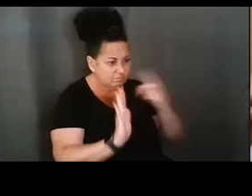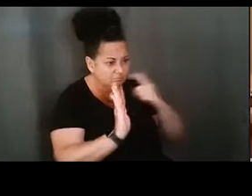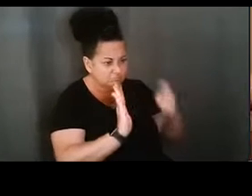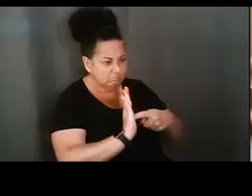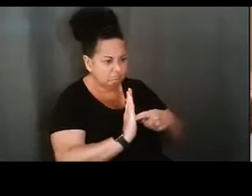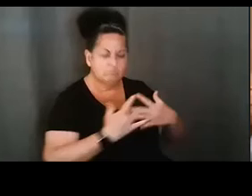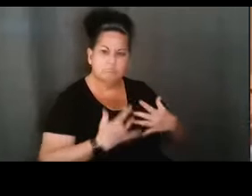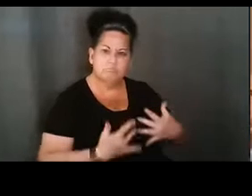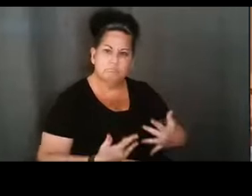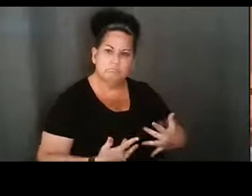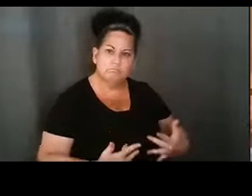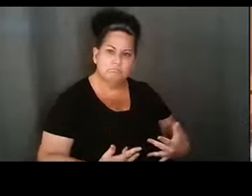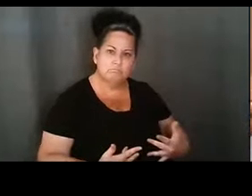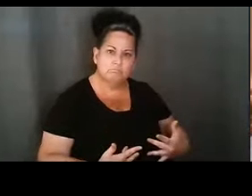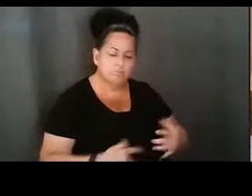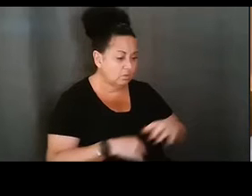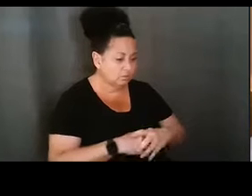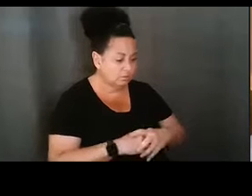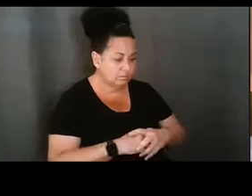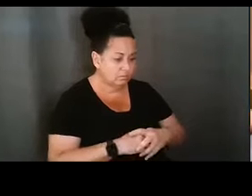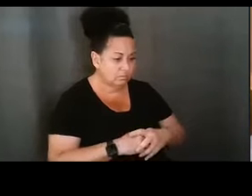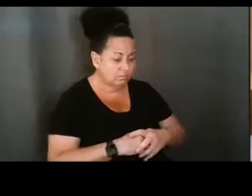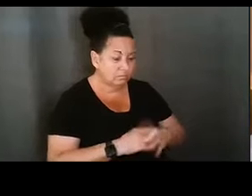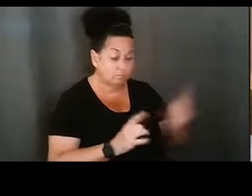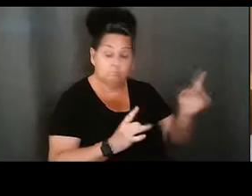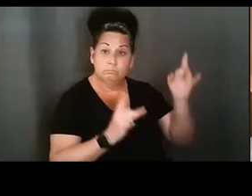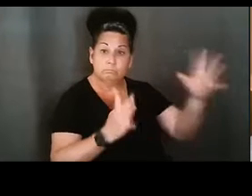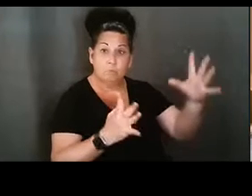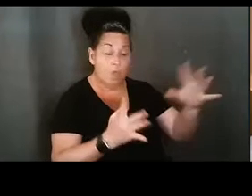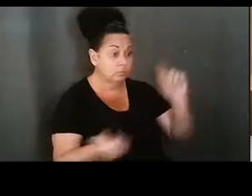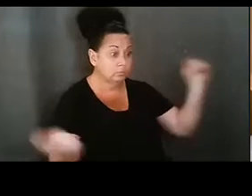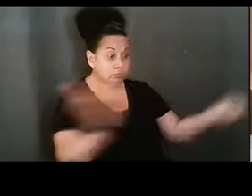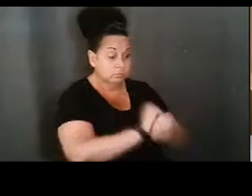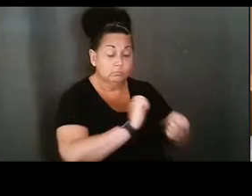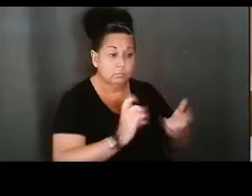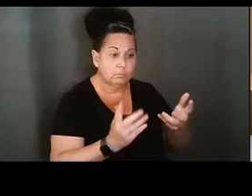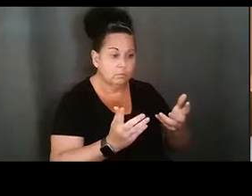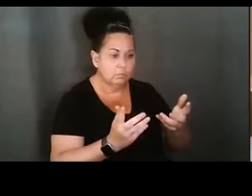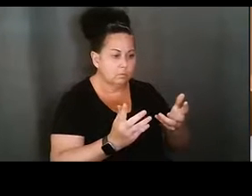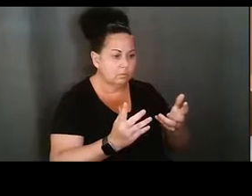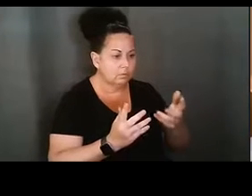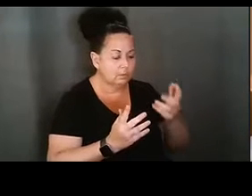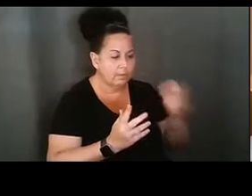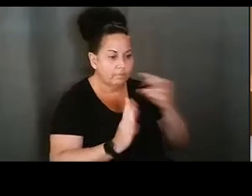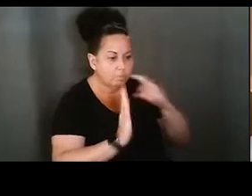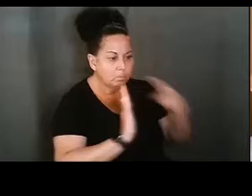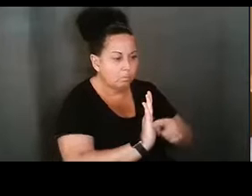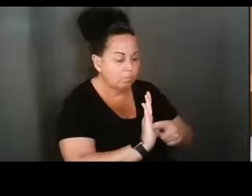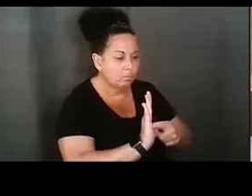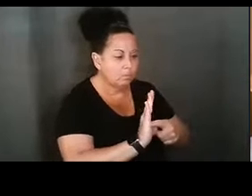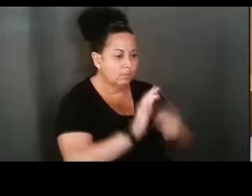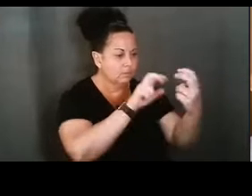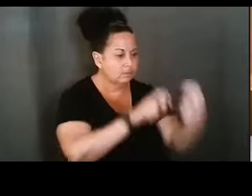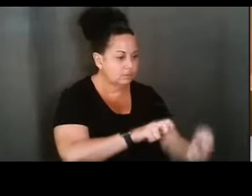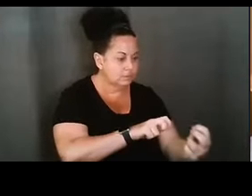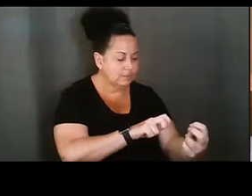see dramatic changes? So if we see these changes and we recognize them, we need to sit our children down